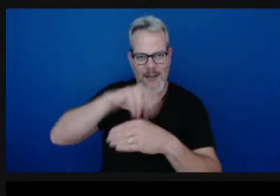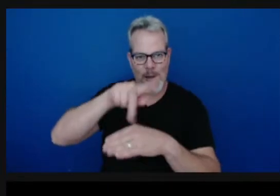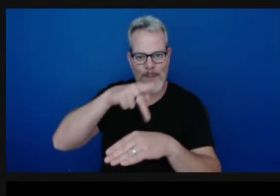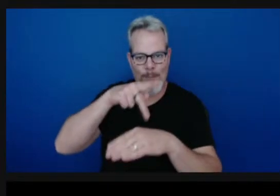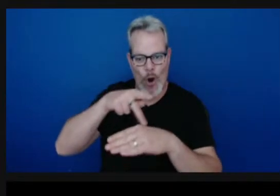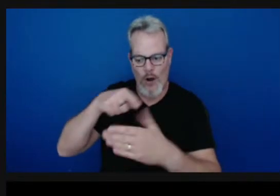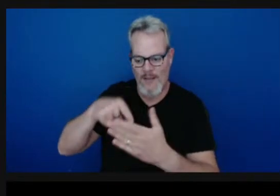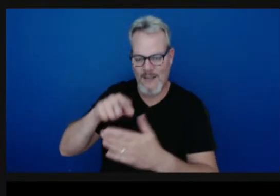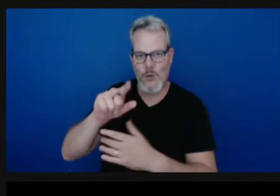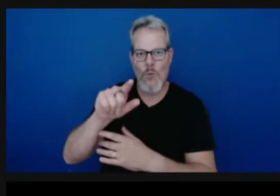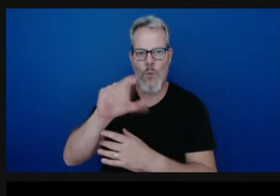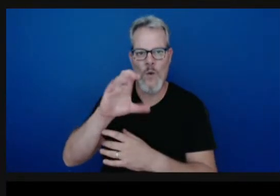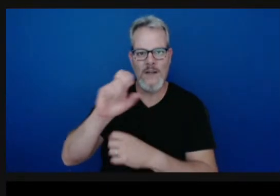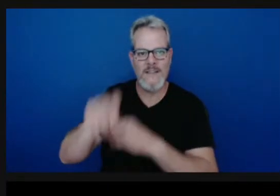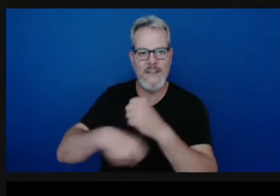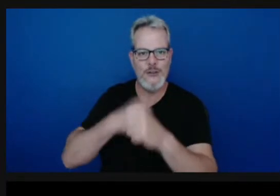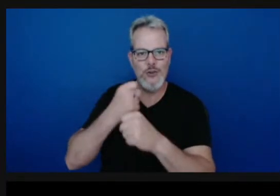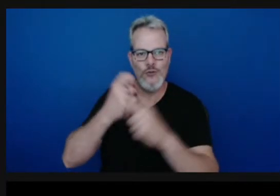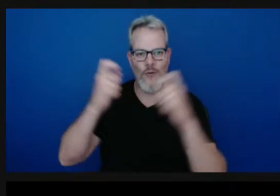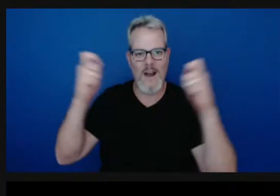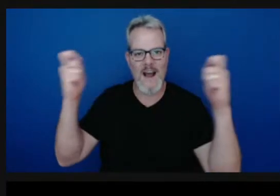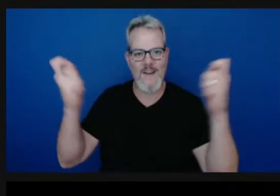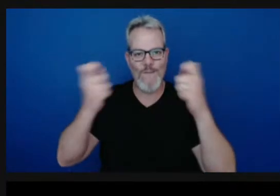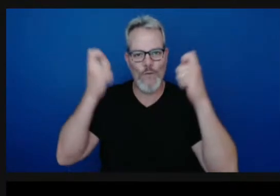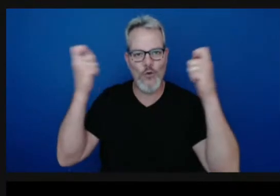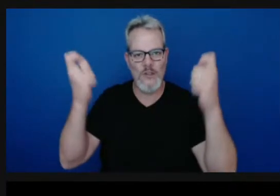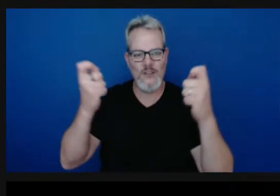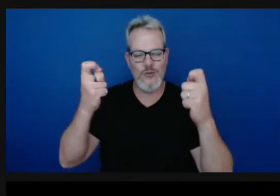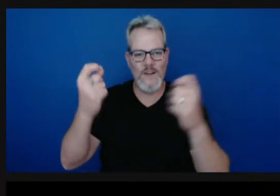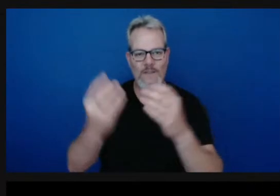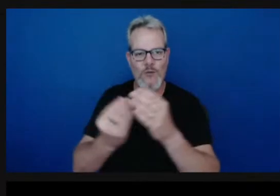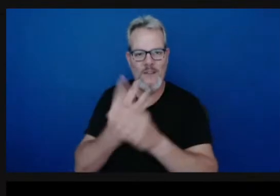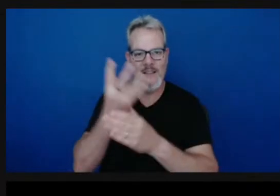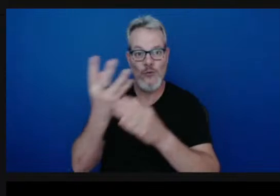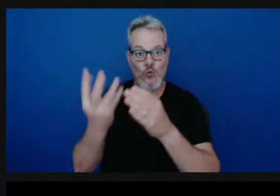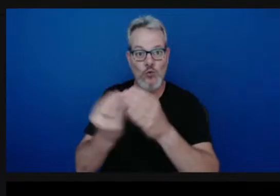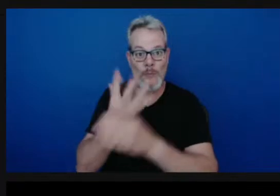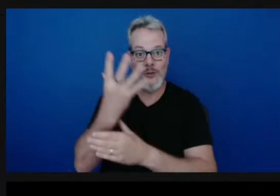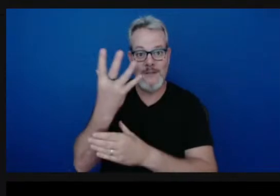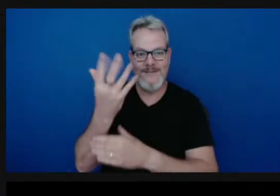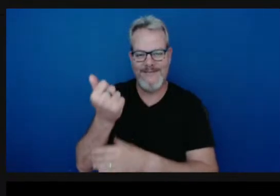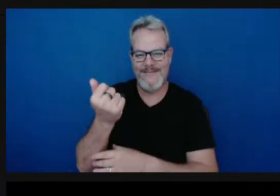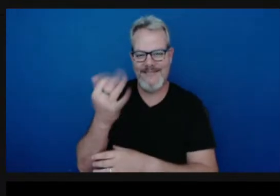100-year anniversary of the explosive eruption in 1924.